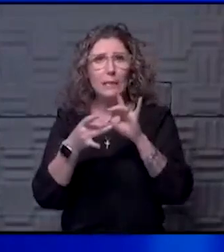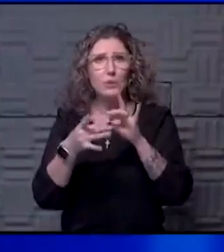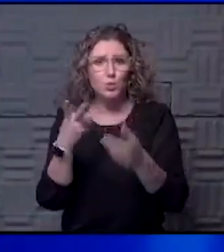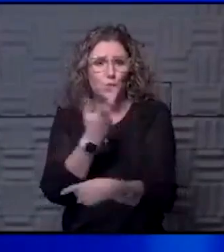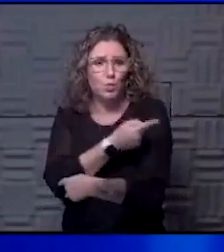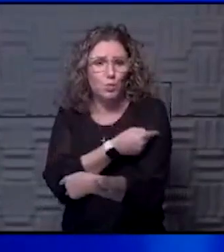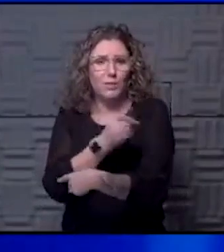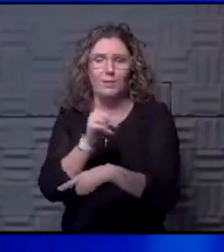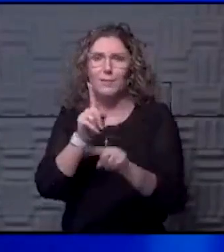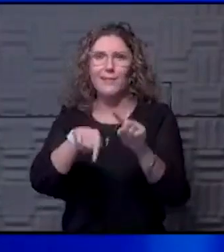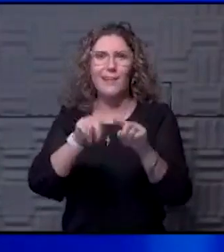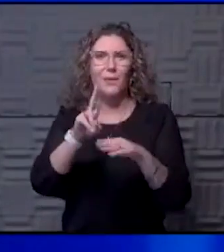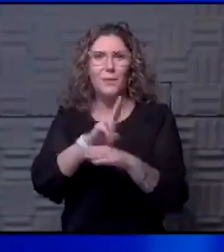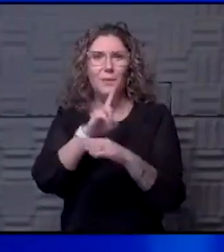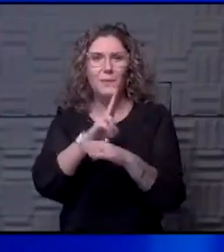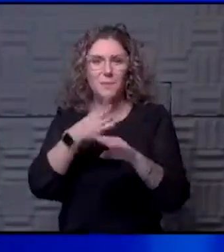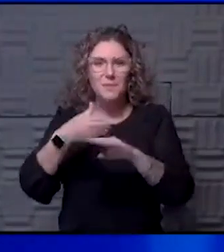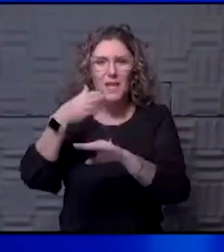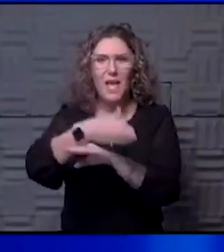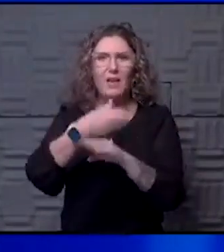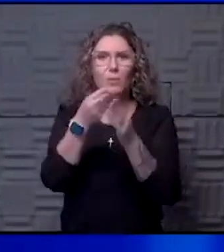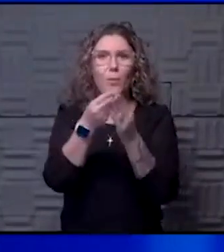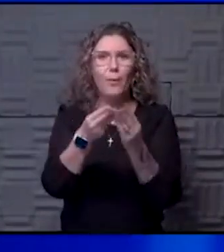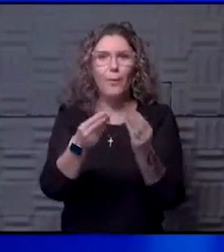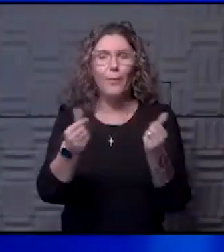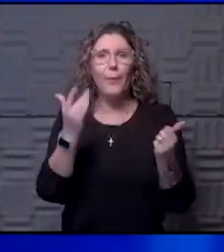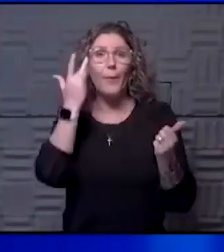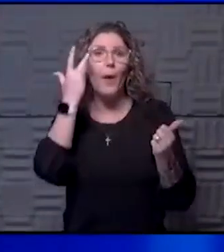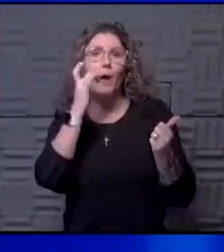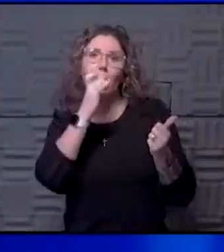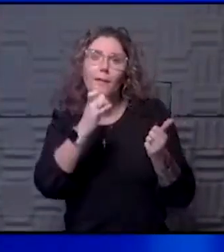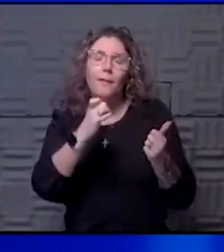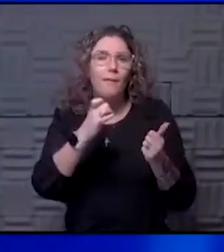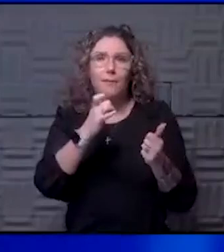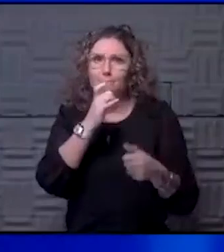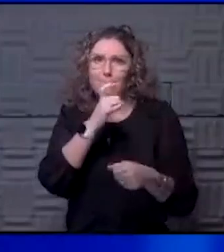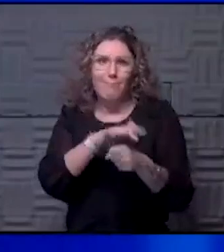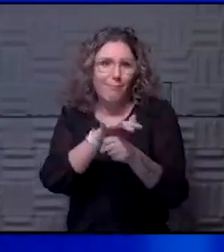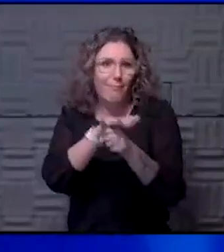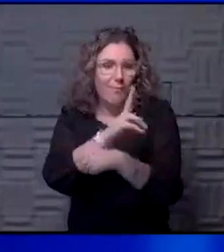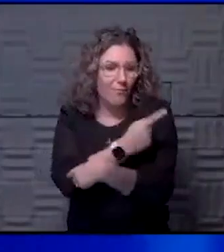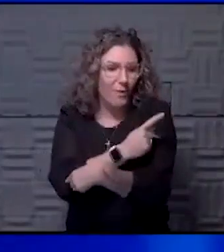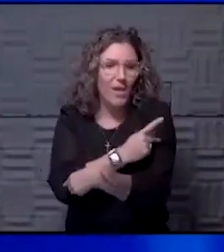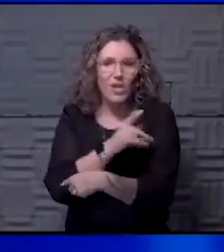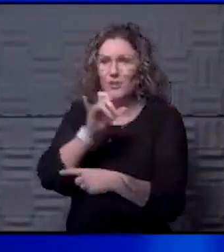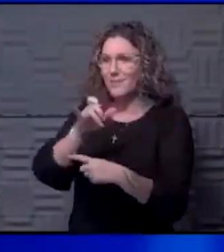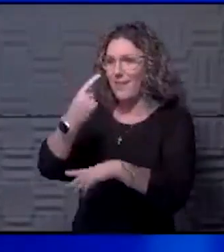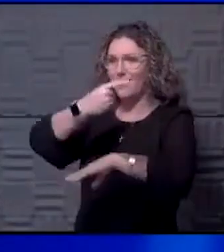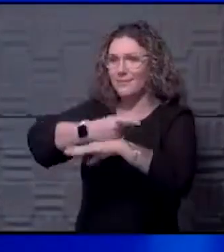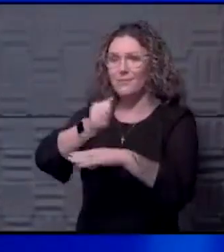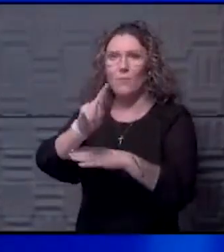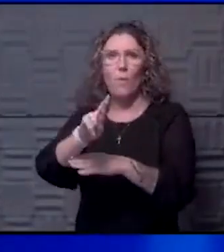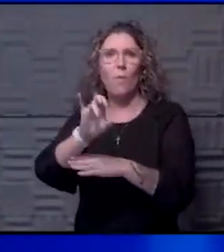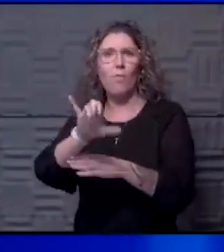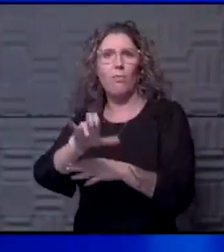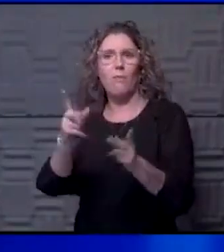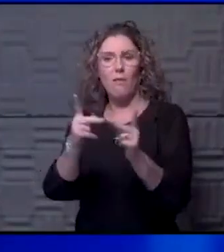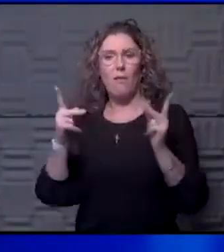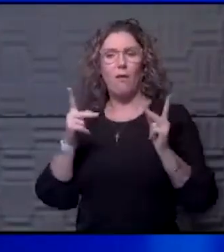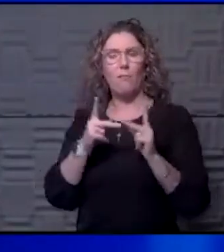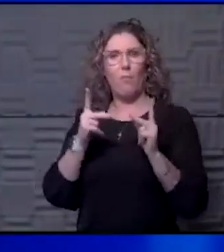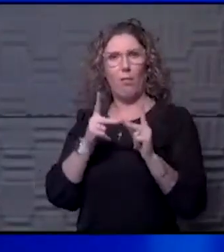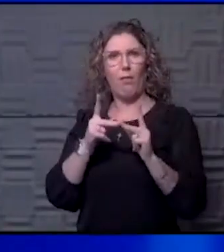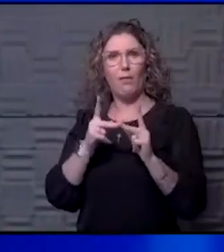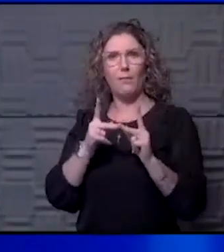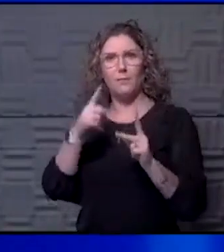not able to be administered after they're thawed because we don't have enough patients teed up on that given day or in that place to take them. And I think that's the balance